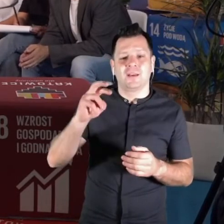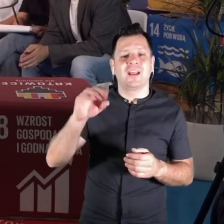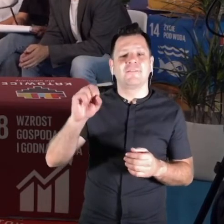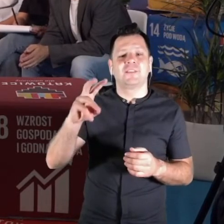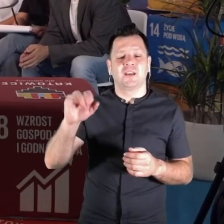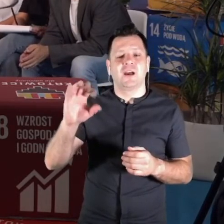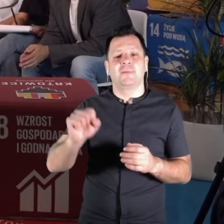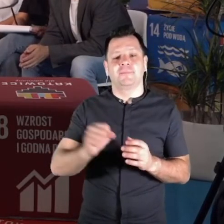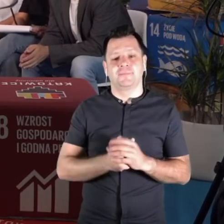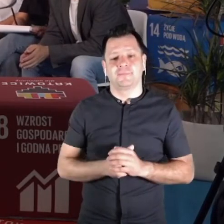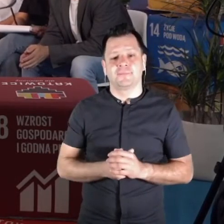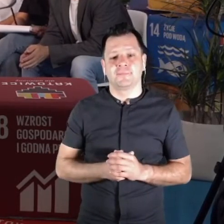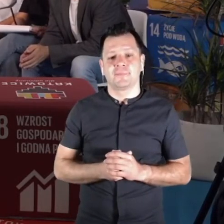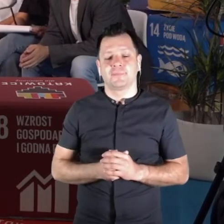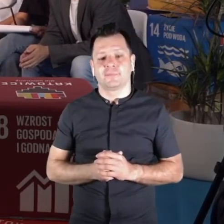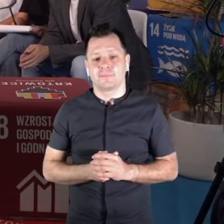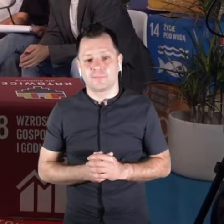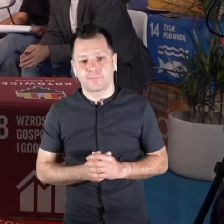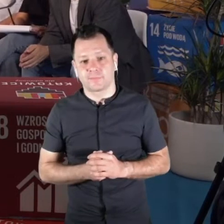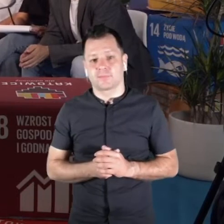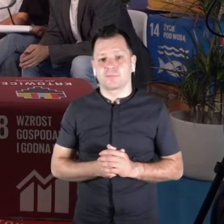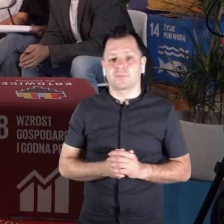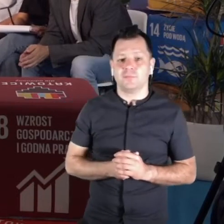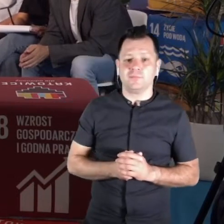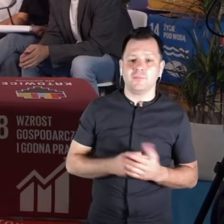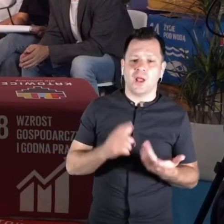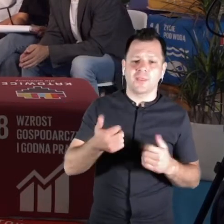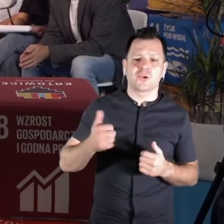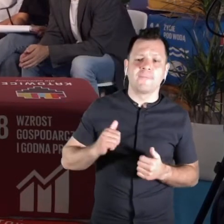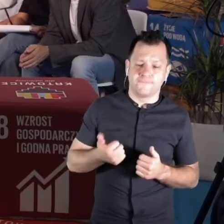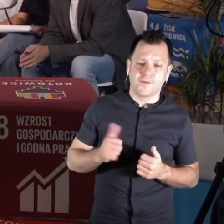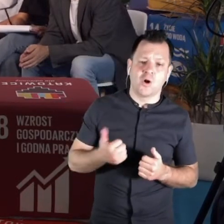also experts in geospatial data, and also